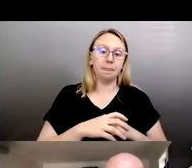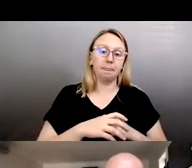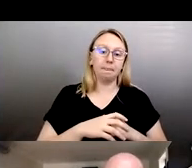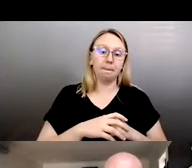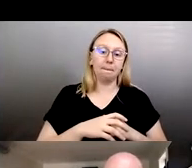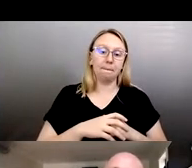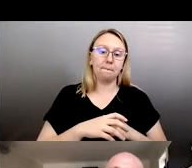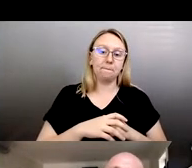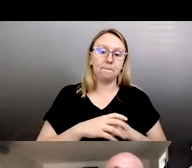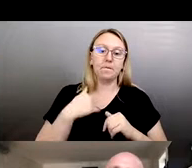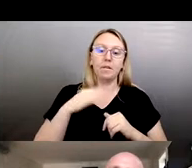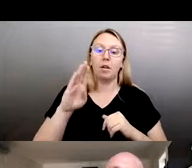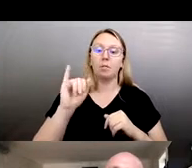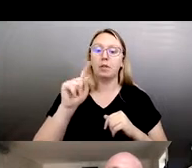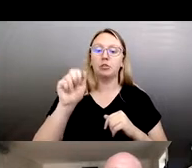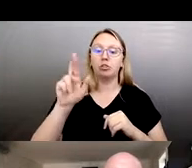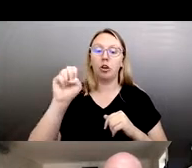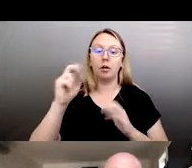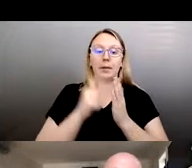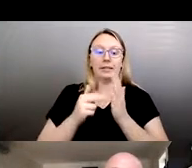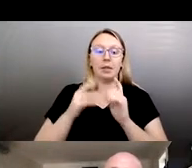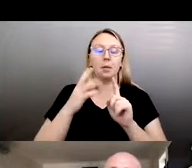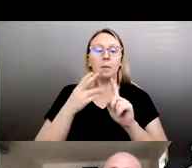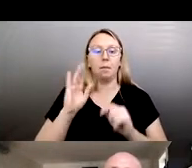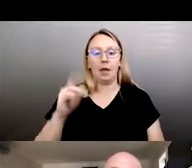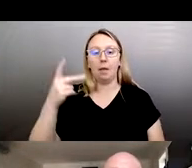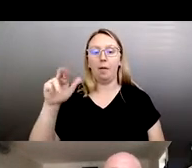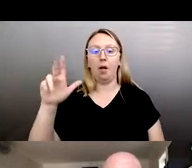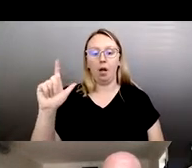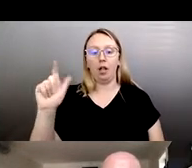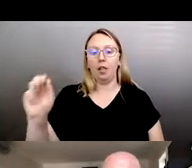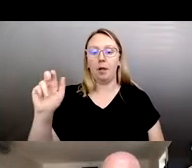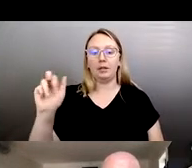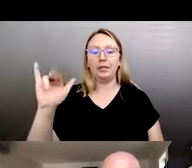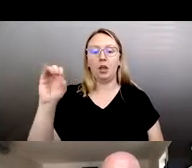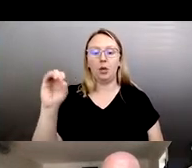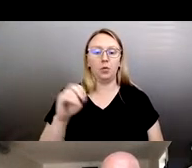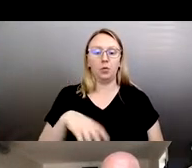bizarre painting by Paul LaMantia and some textile works by Phil Hansen.